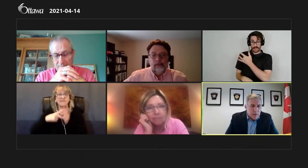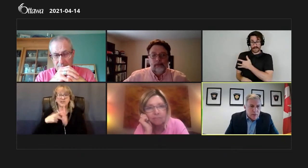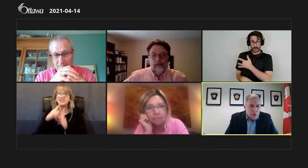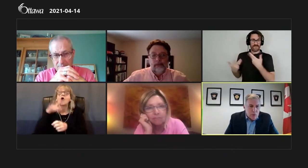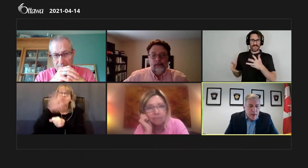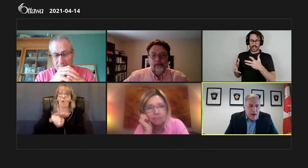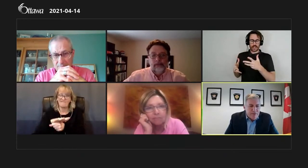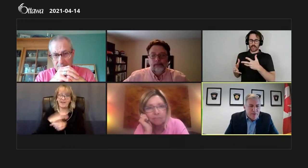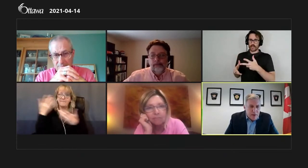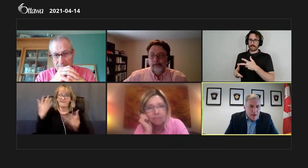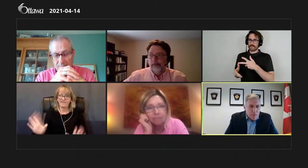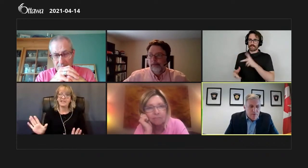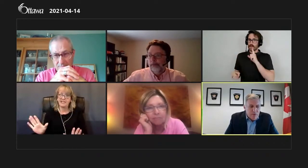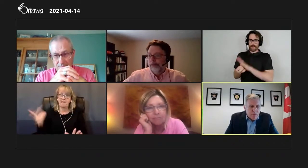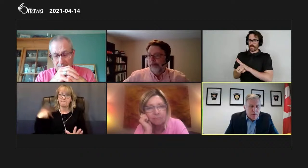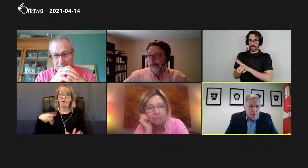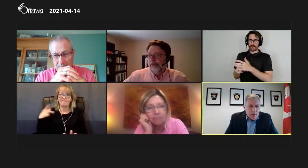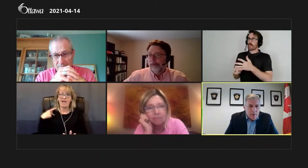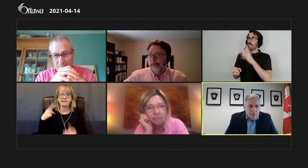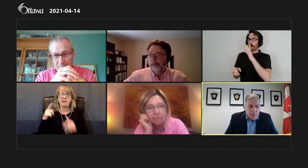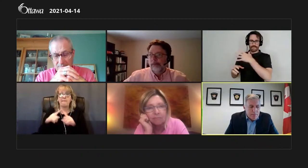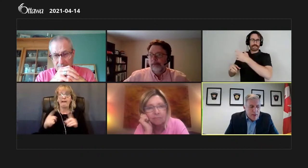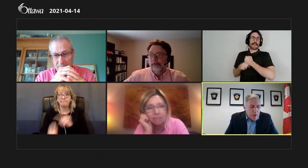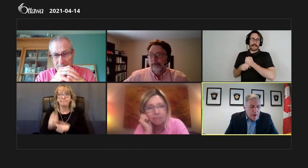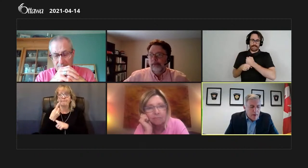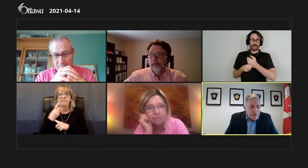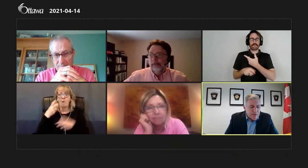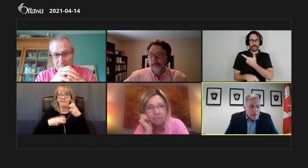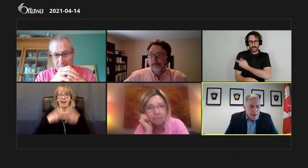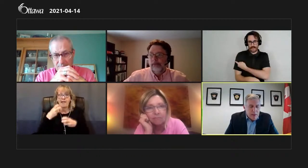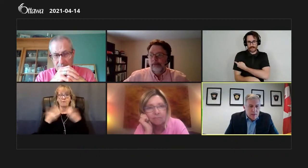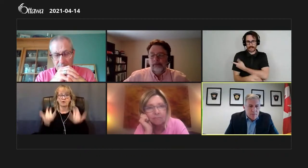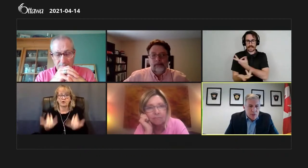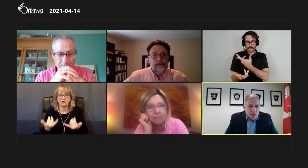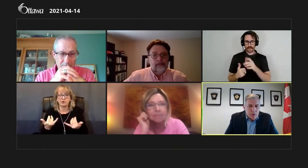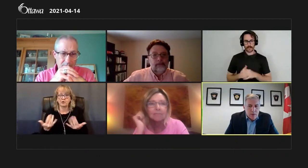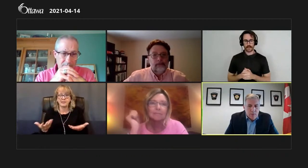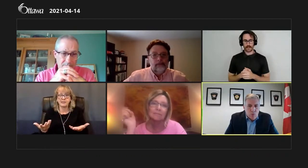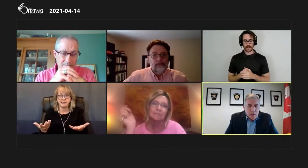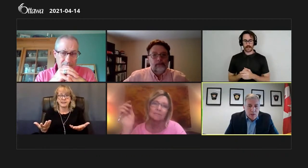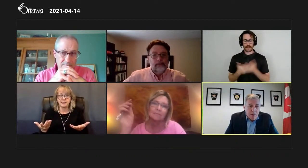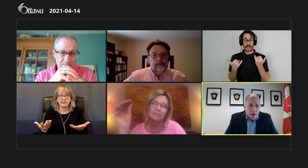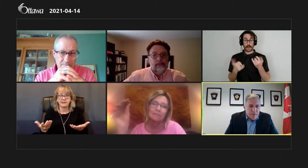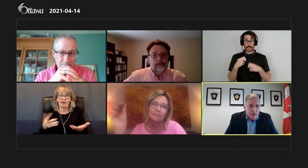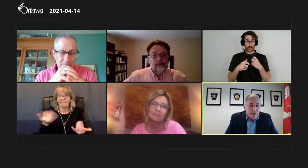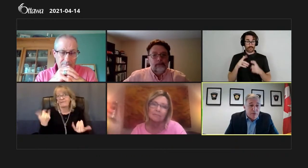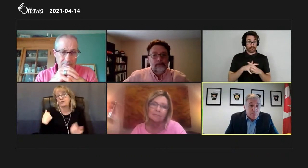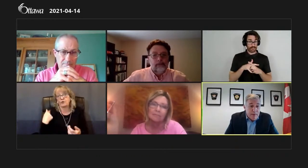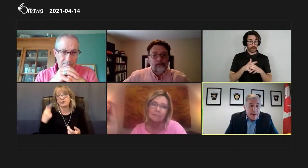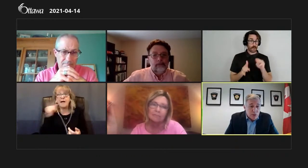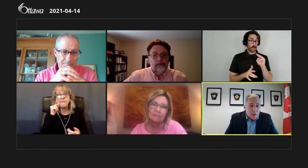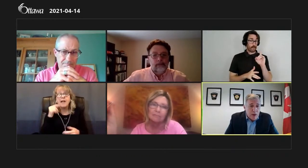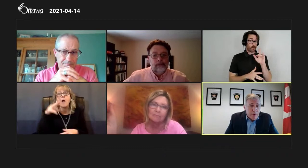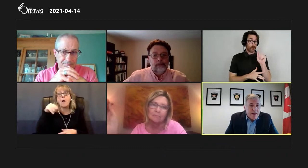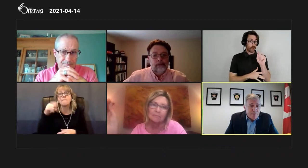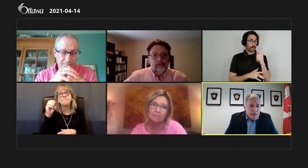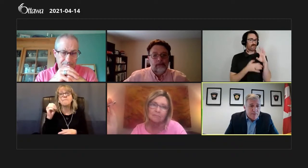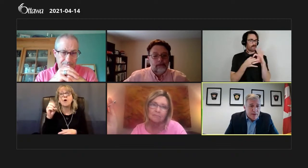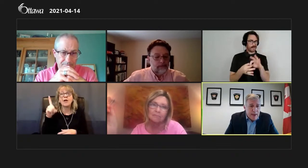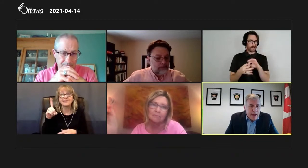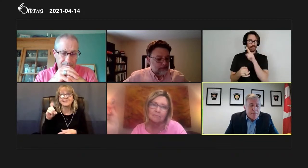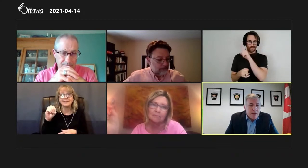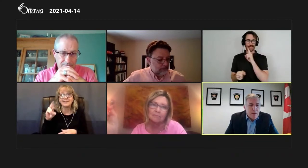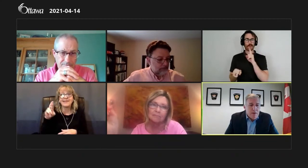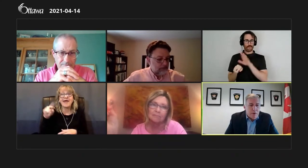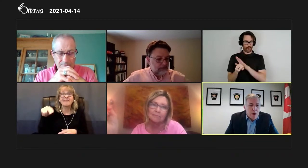little glitch that we have today that we've just been made aware of is the Moderna was part of the confirmed batch. So now we have a bit of a